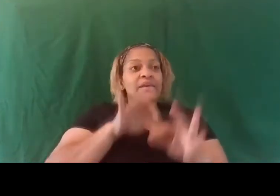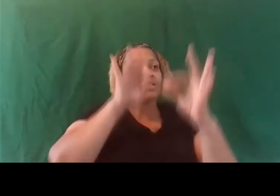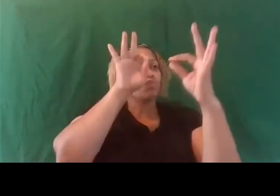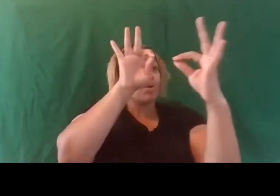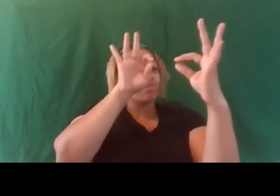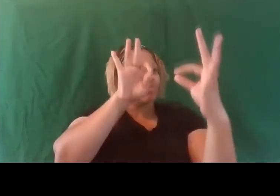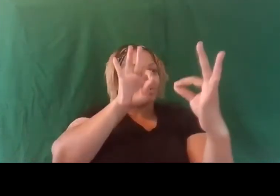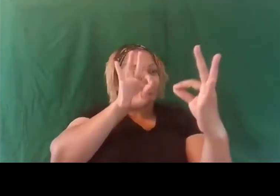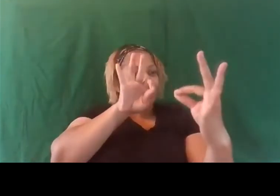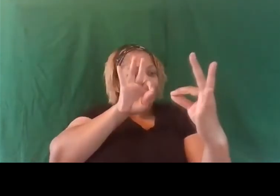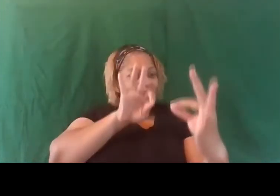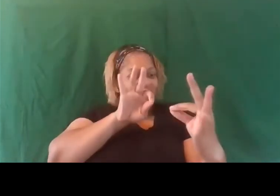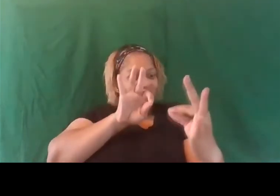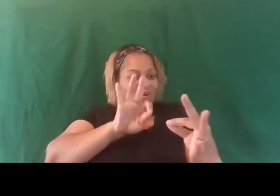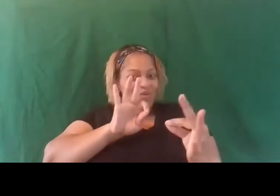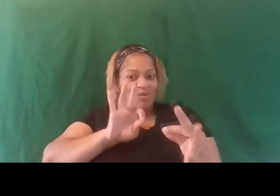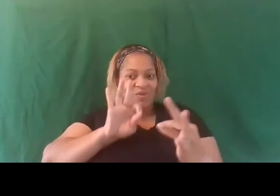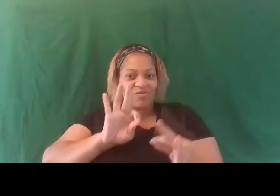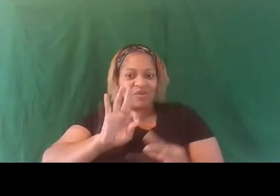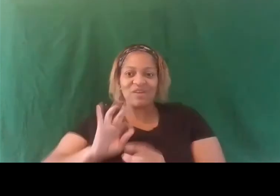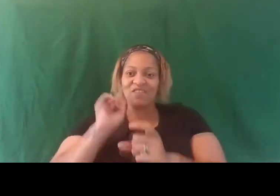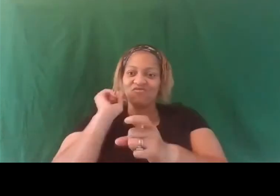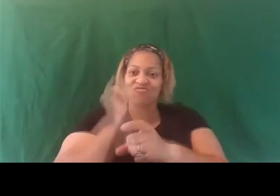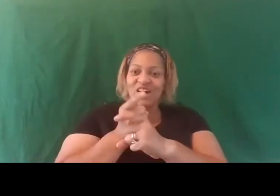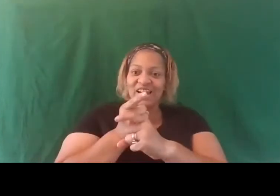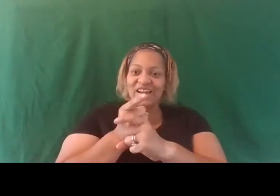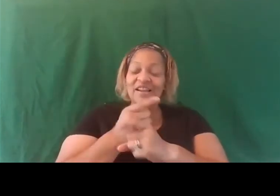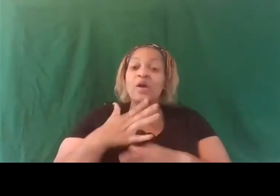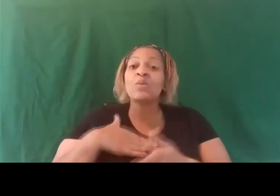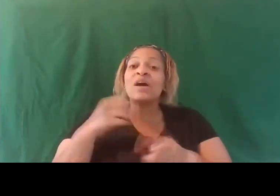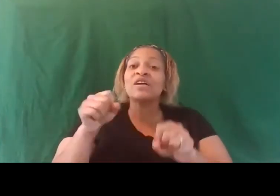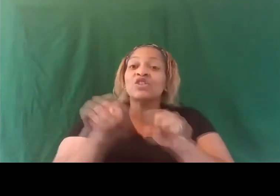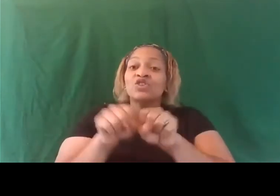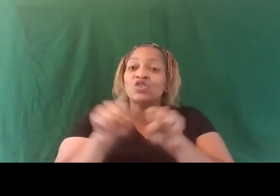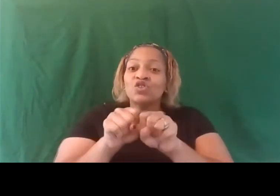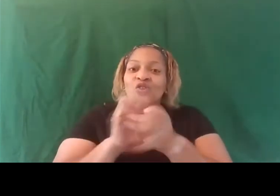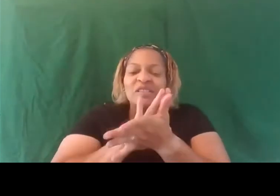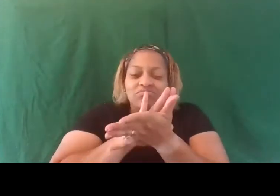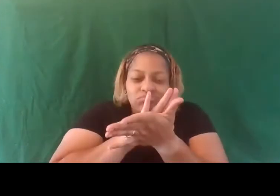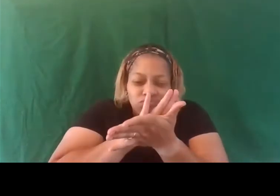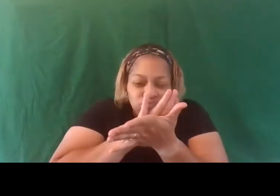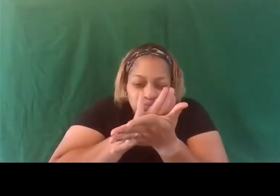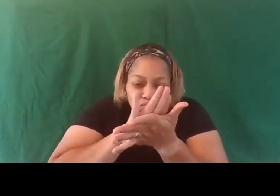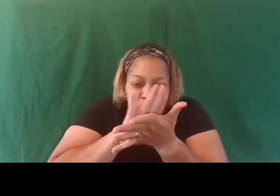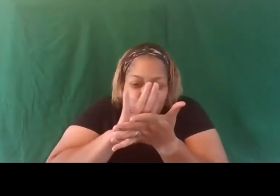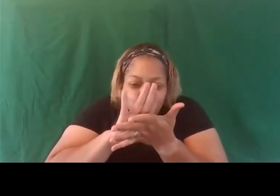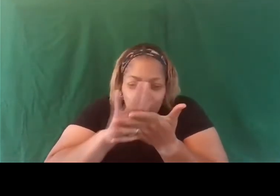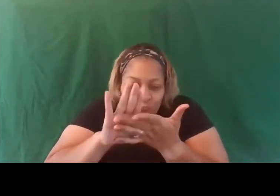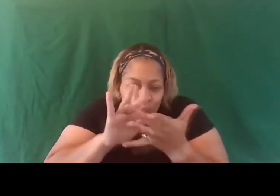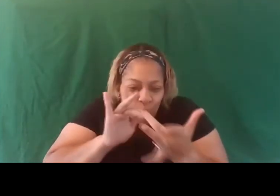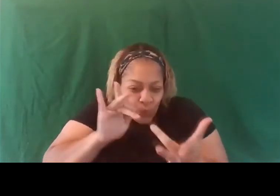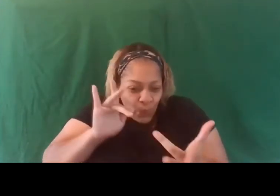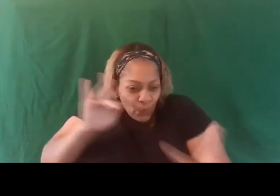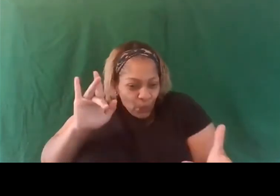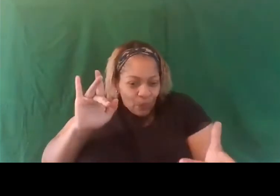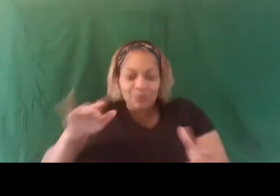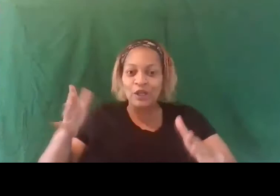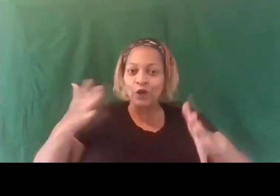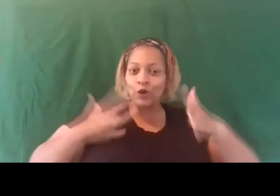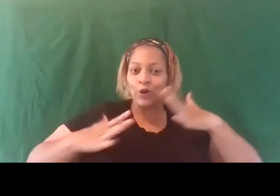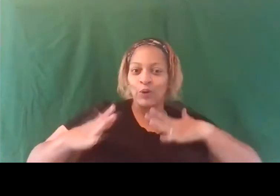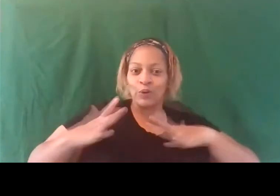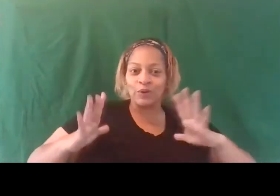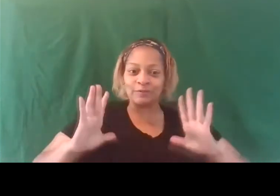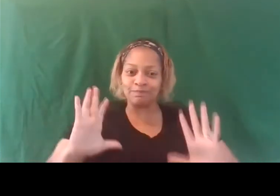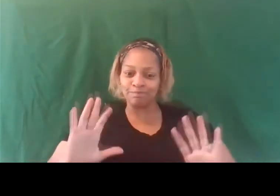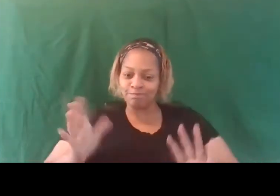absolutely perfect. Keep my tennis shoes clean, keep everything dry, cleaned and ironed. It's gotta be crisp and